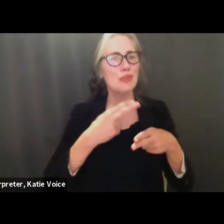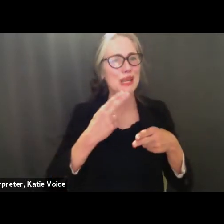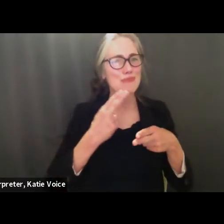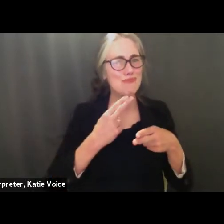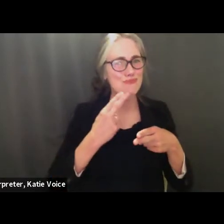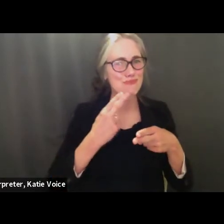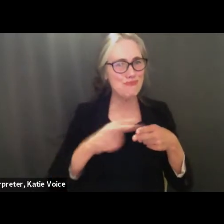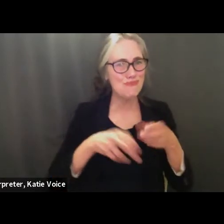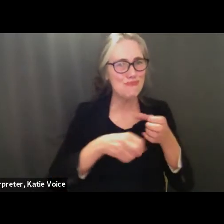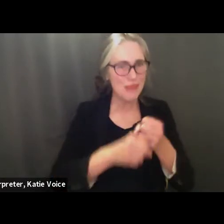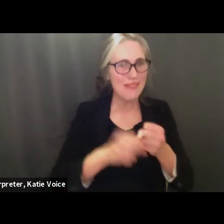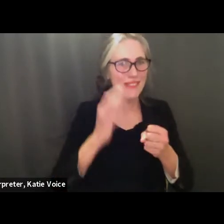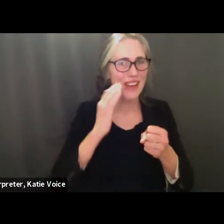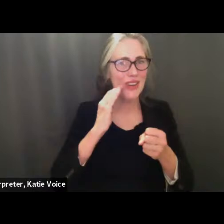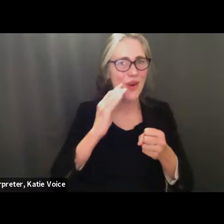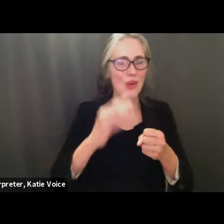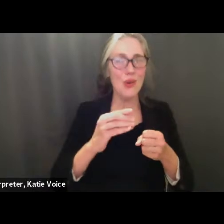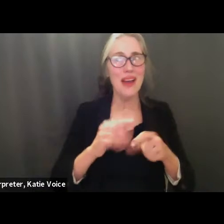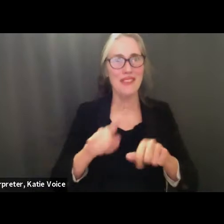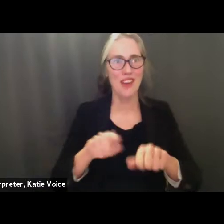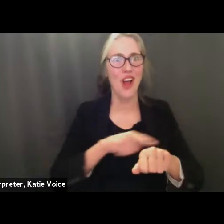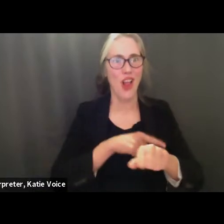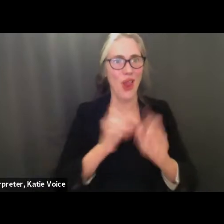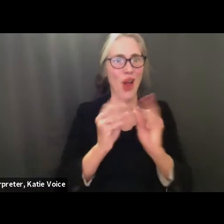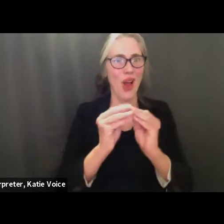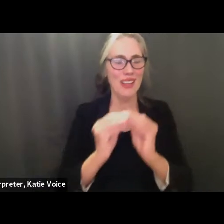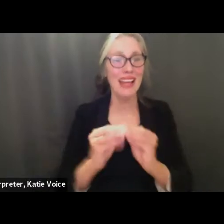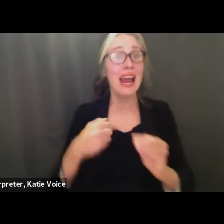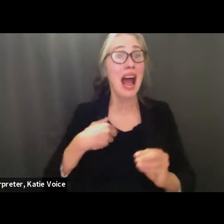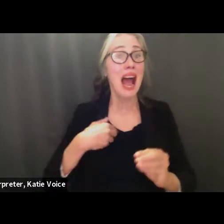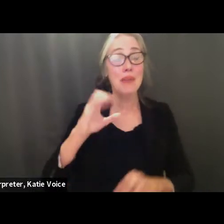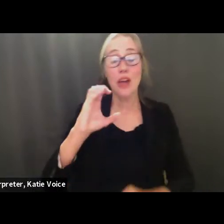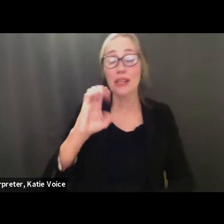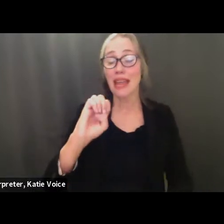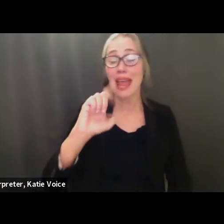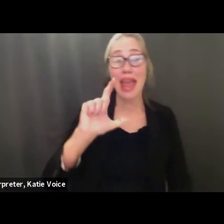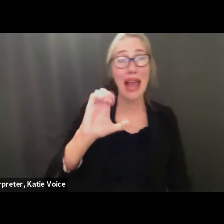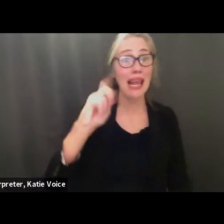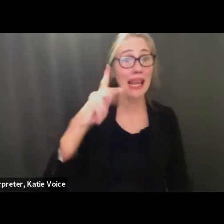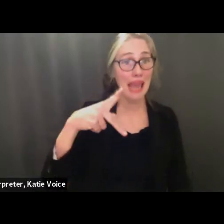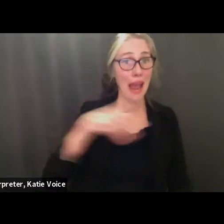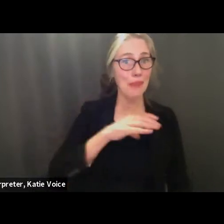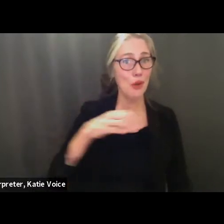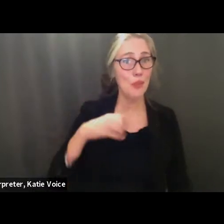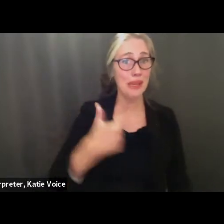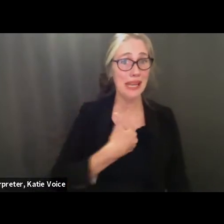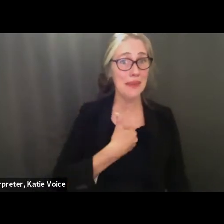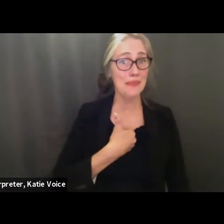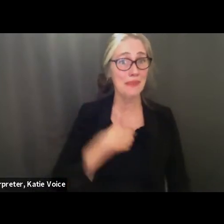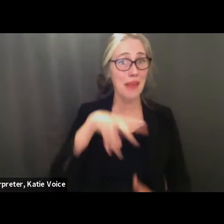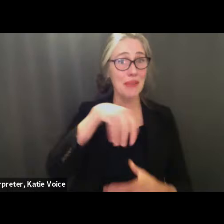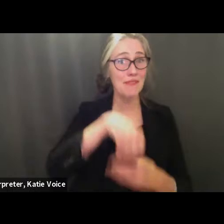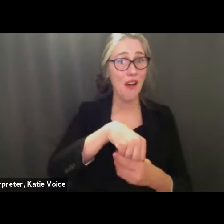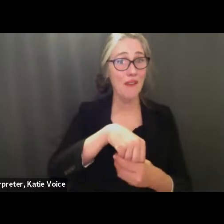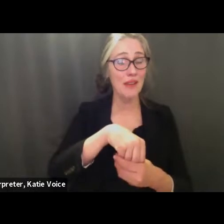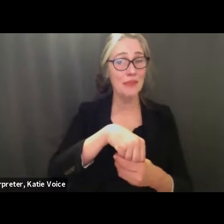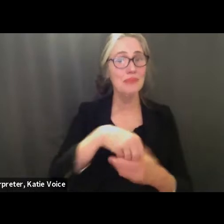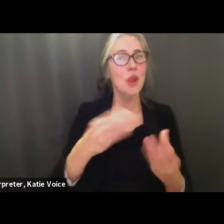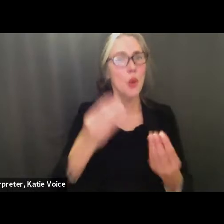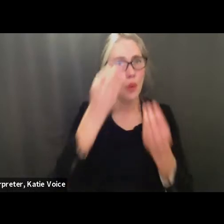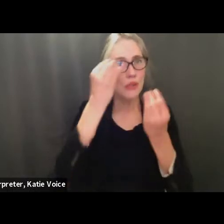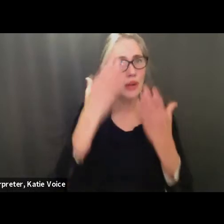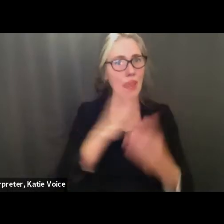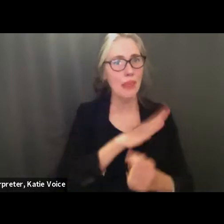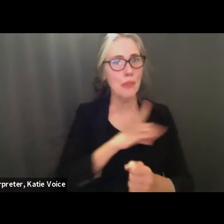I am on the LCAP committee. And again, I guess what I wanted the board to know is